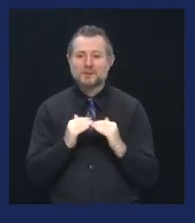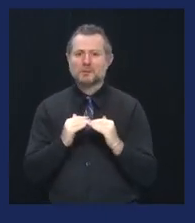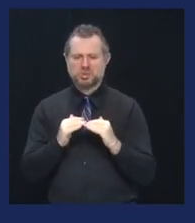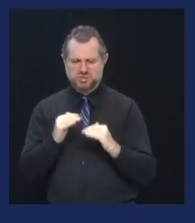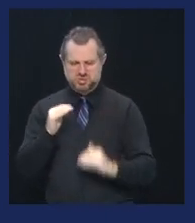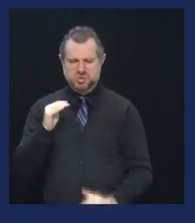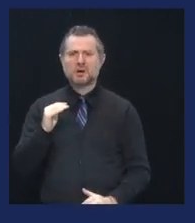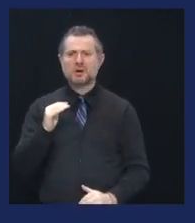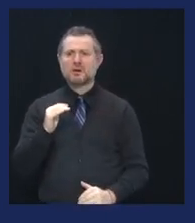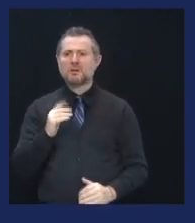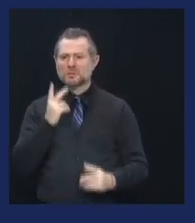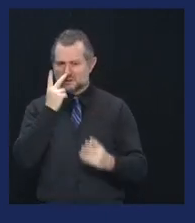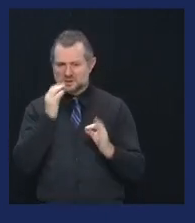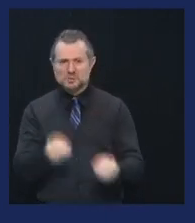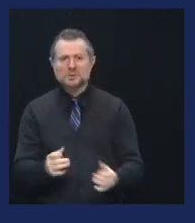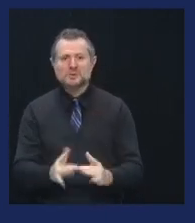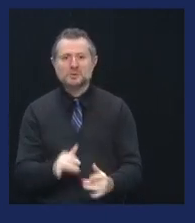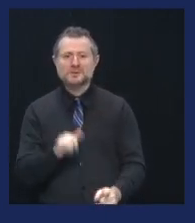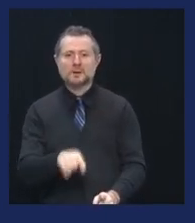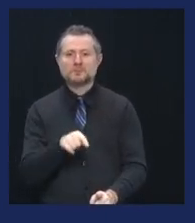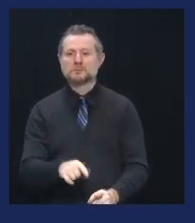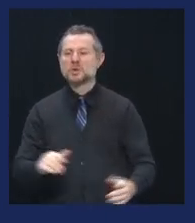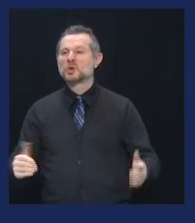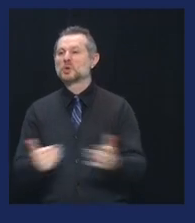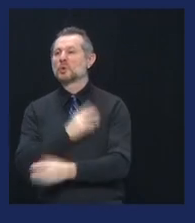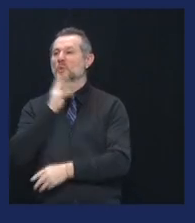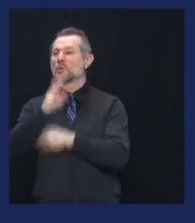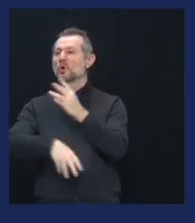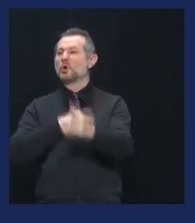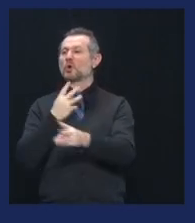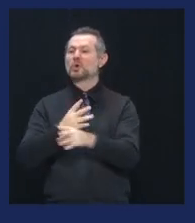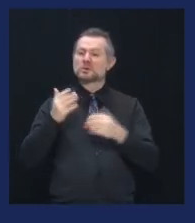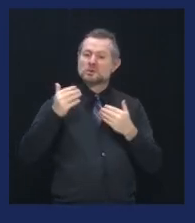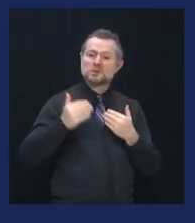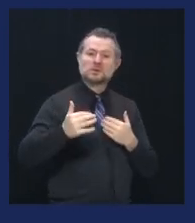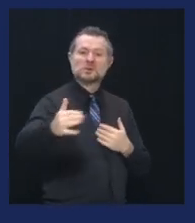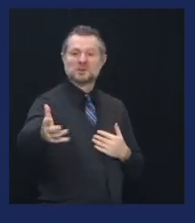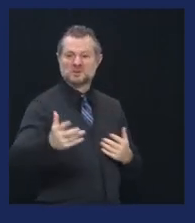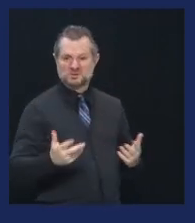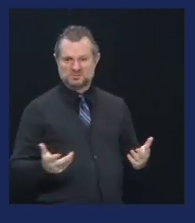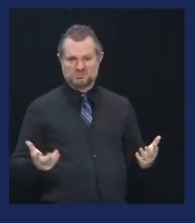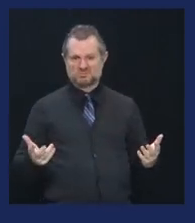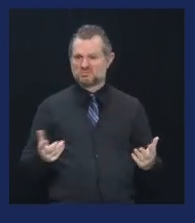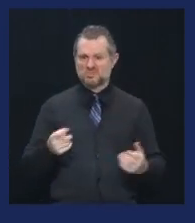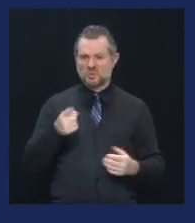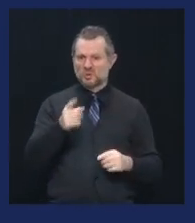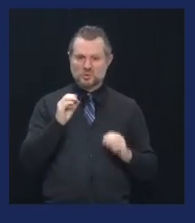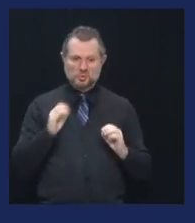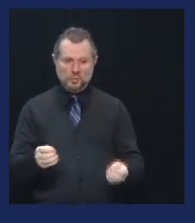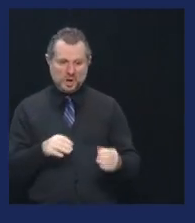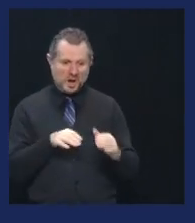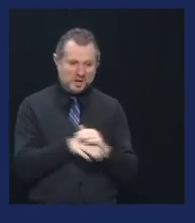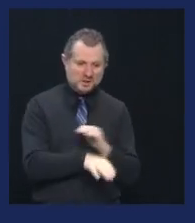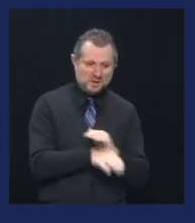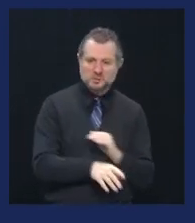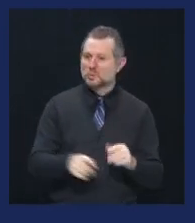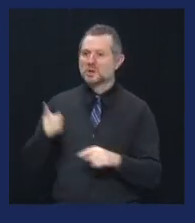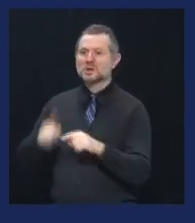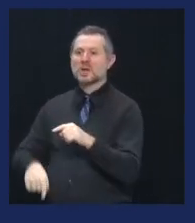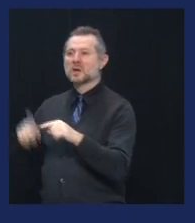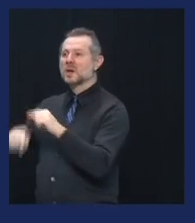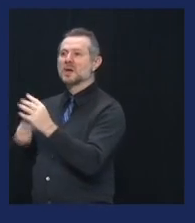new world, remote learning doesn't exist if the child doesn't have access. And too often, the child